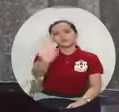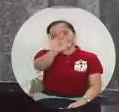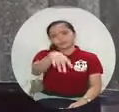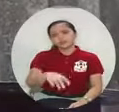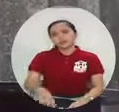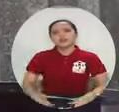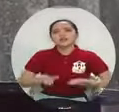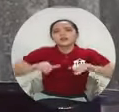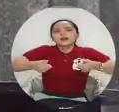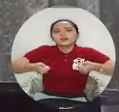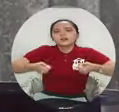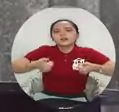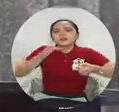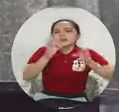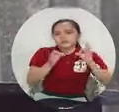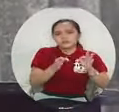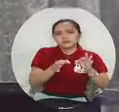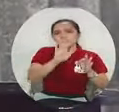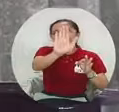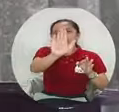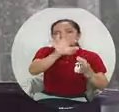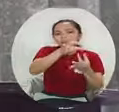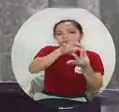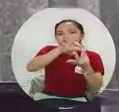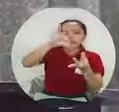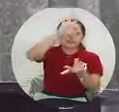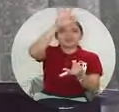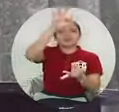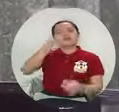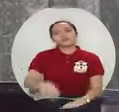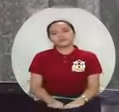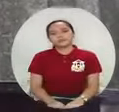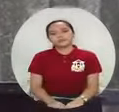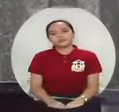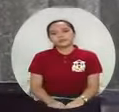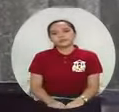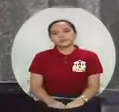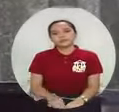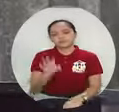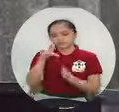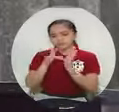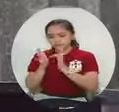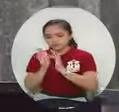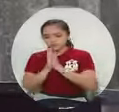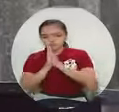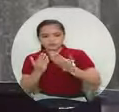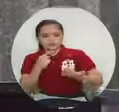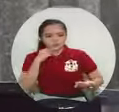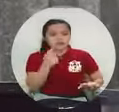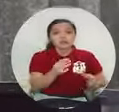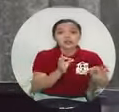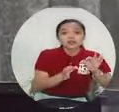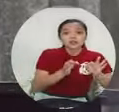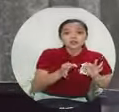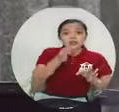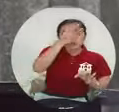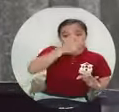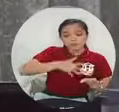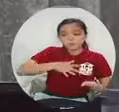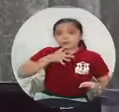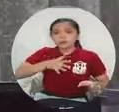the spiritual area? What about the spiritual area? You know what? The Bible is filled with imprints of men and women